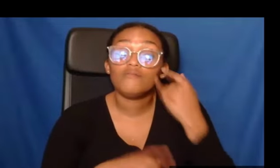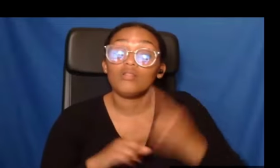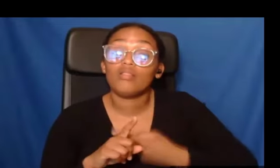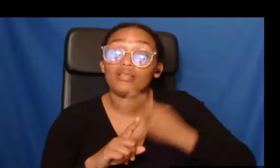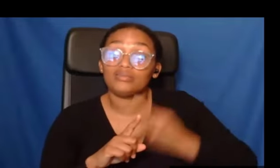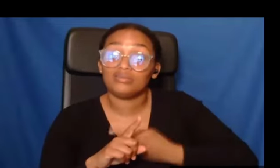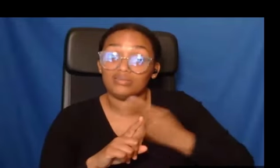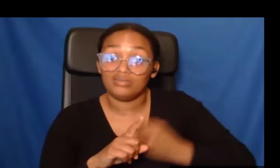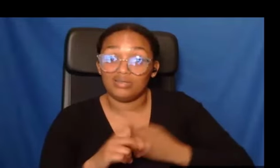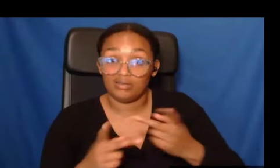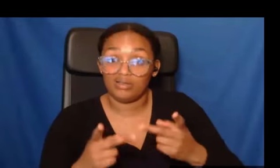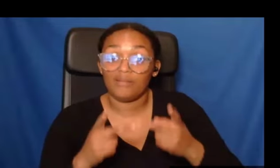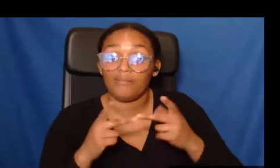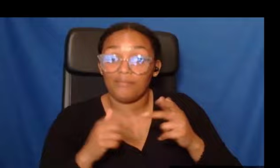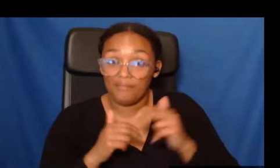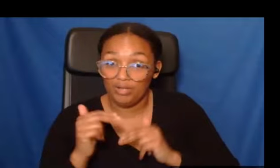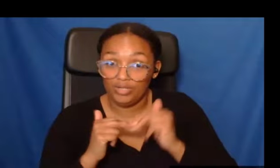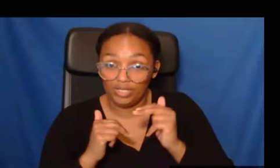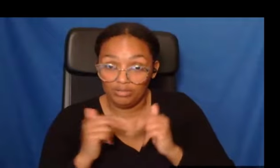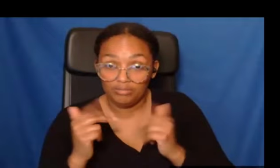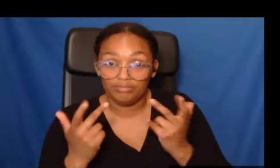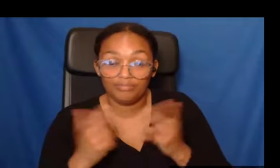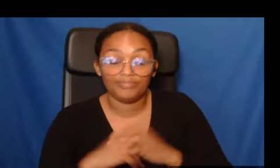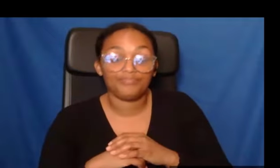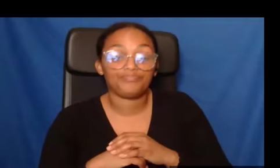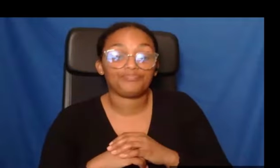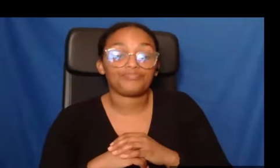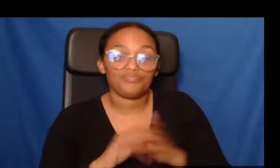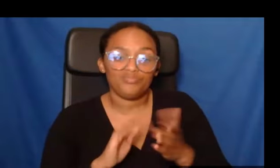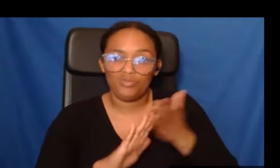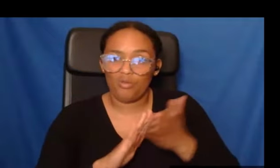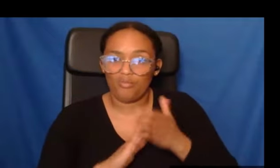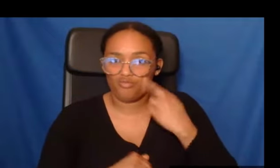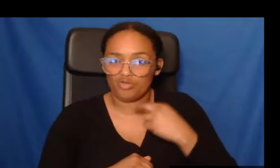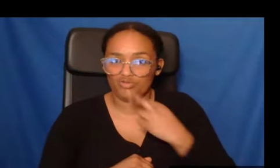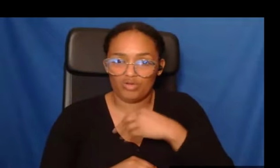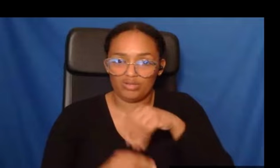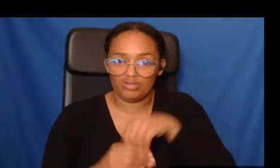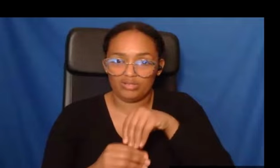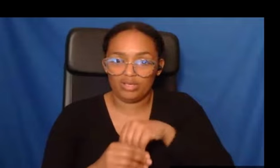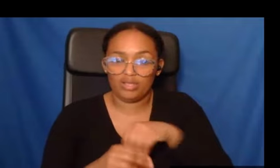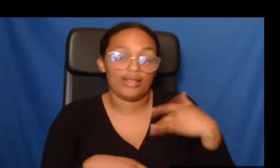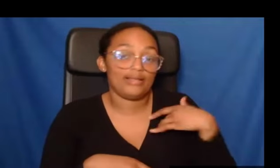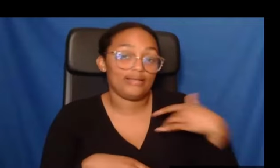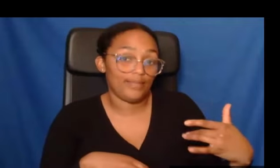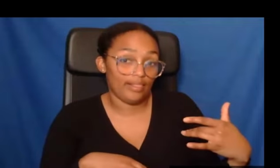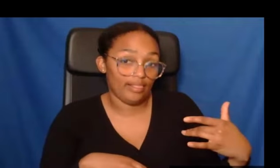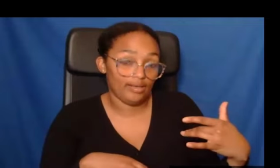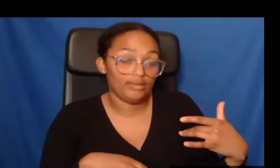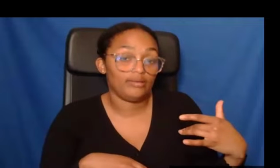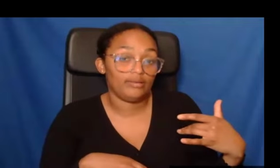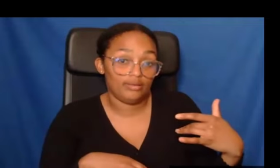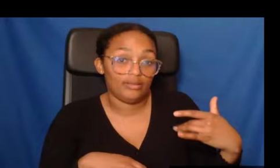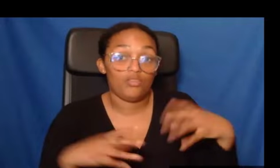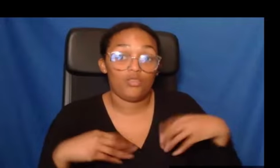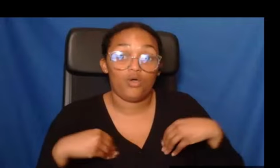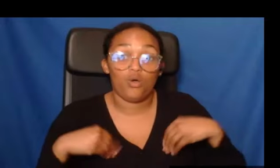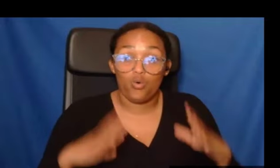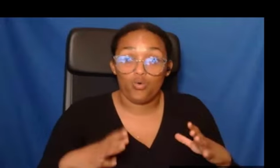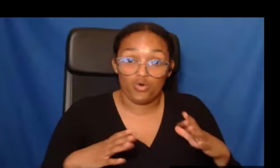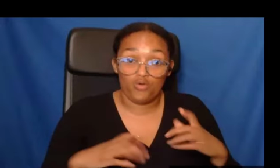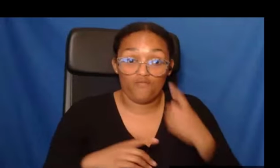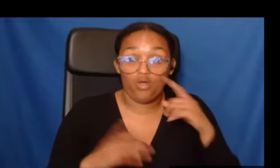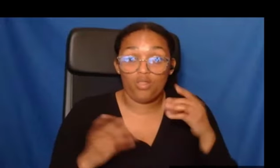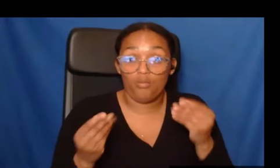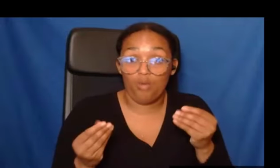space and to operate a restaurant, usually the owner of the property will have